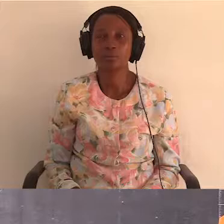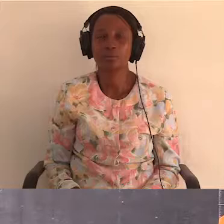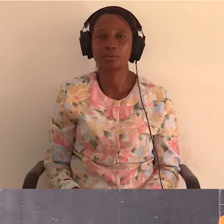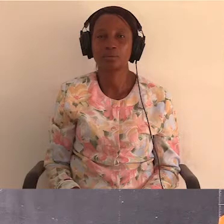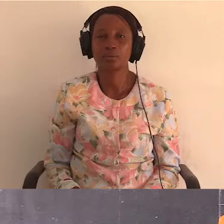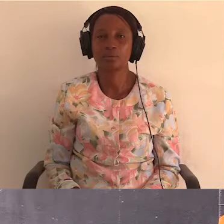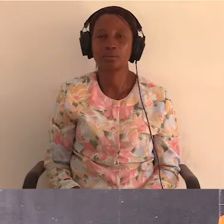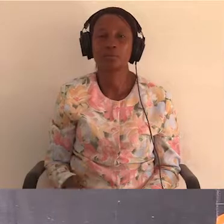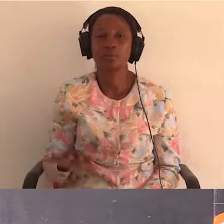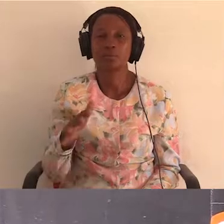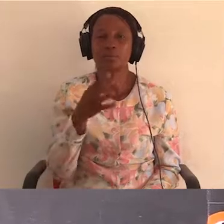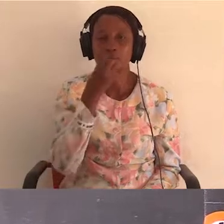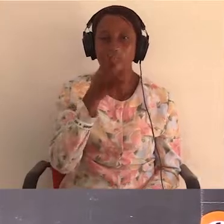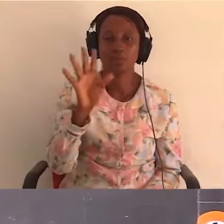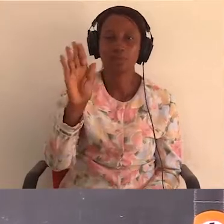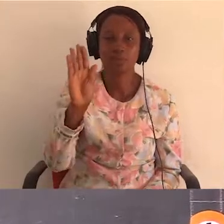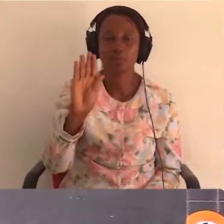Some will tell me this is color.